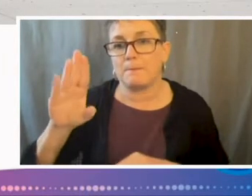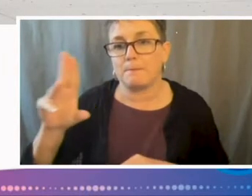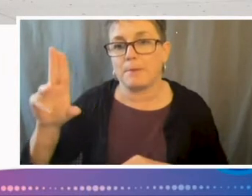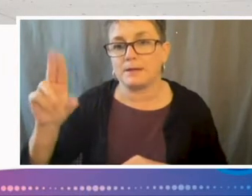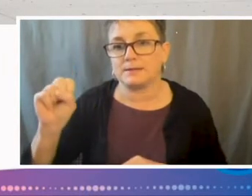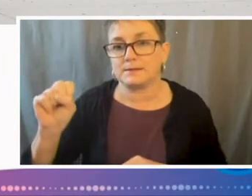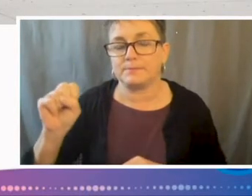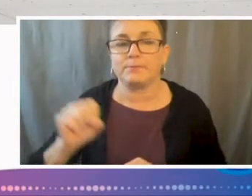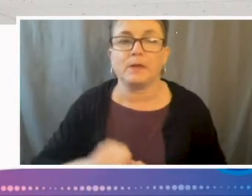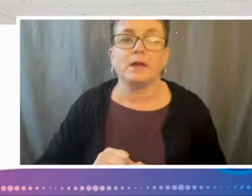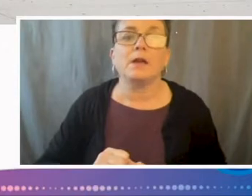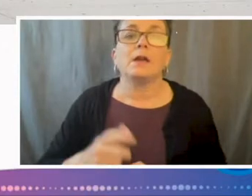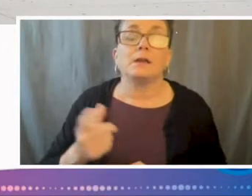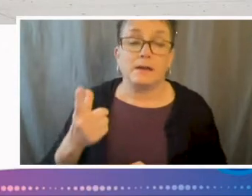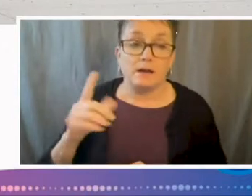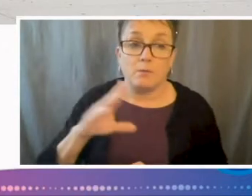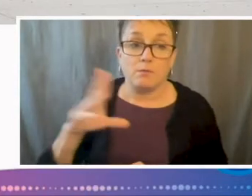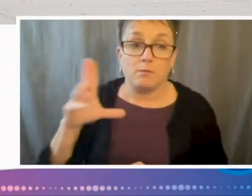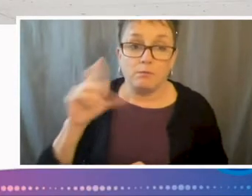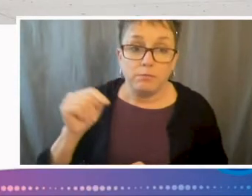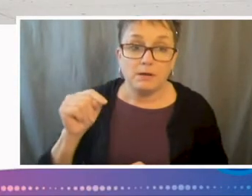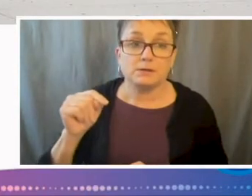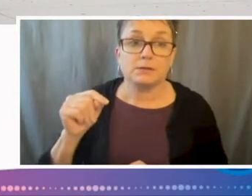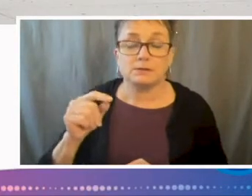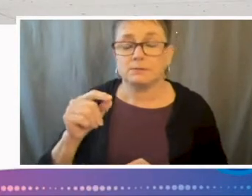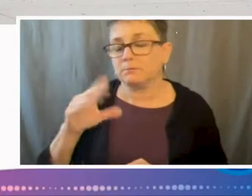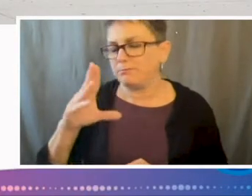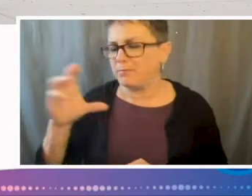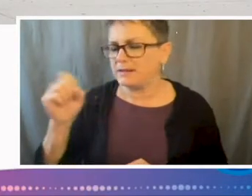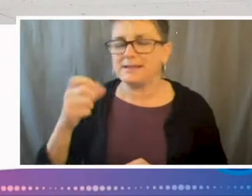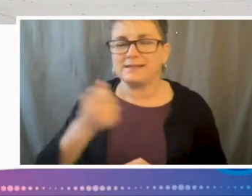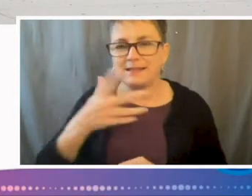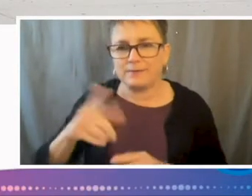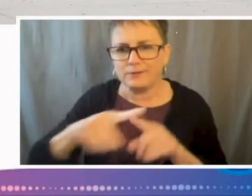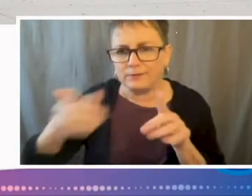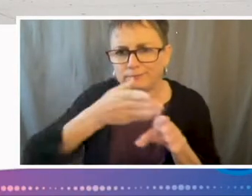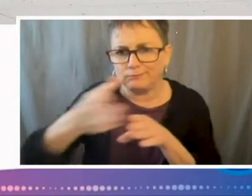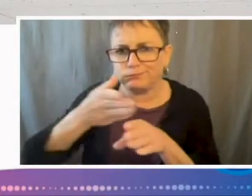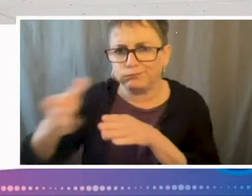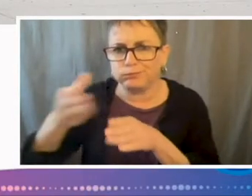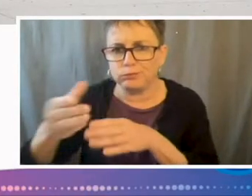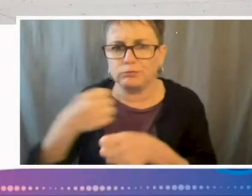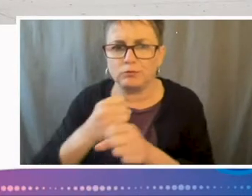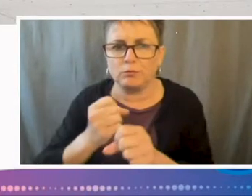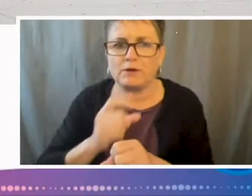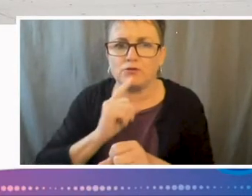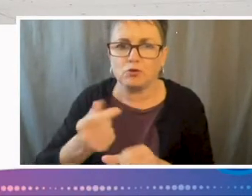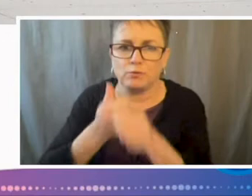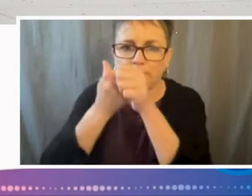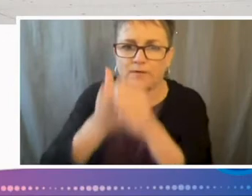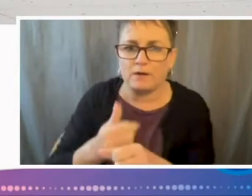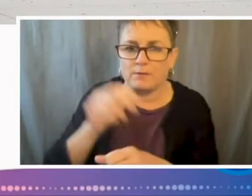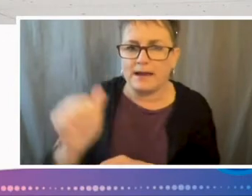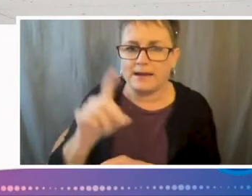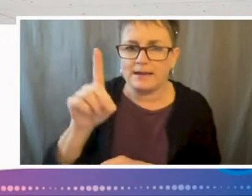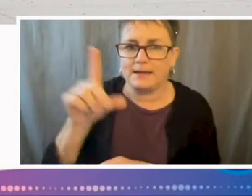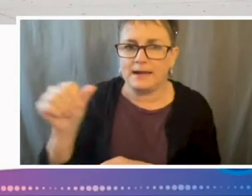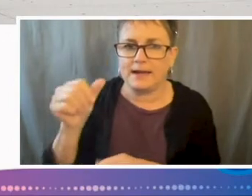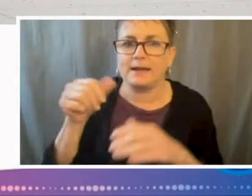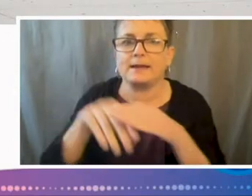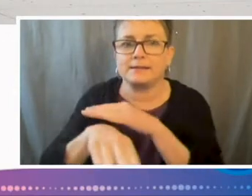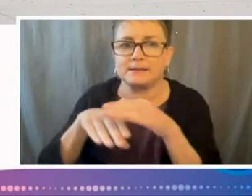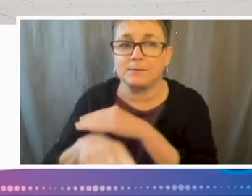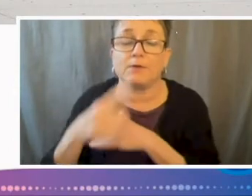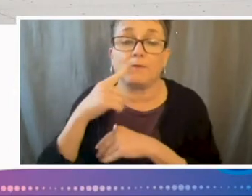New Jersey Transit Bus Operations works across several key areas to ensure ADA accessibility for our customers throughout the bus network. I'm